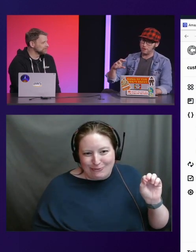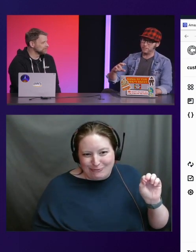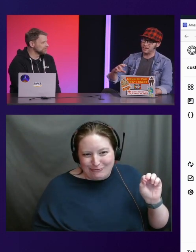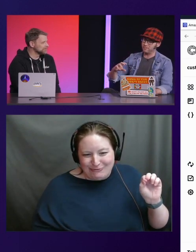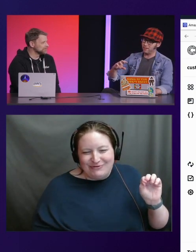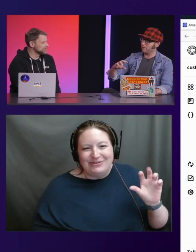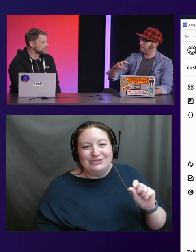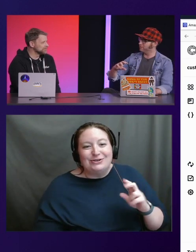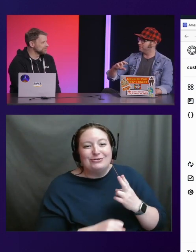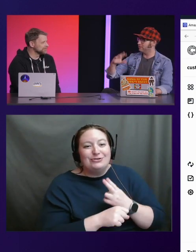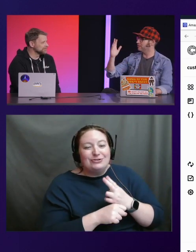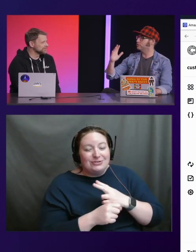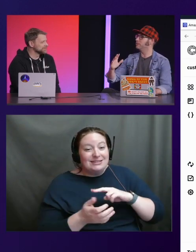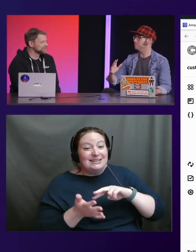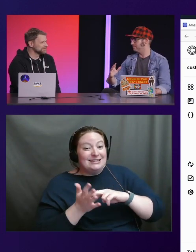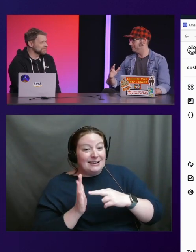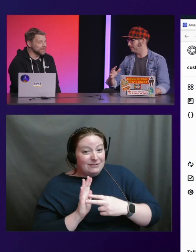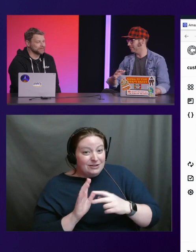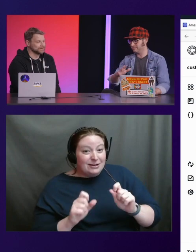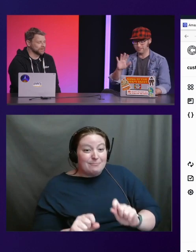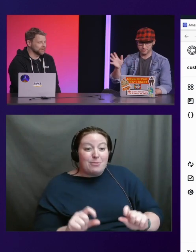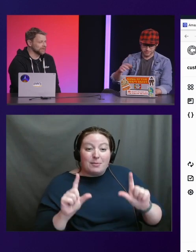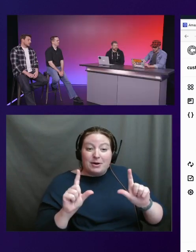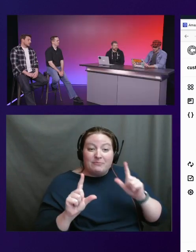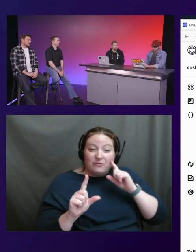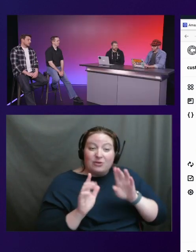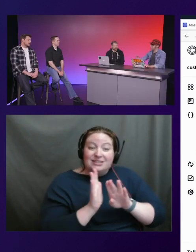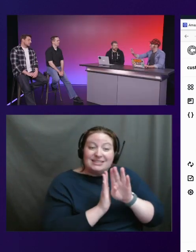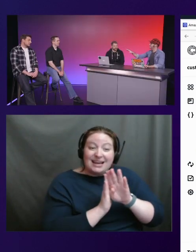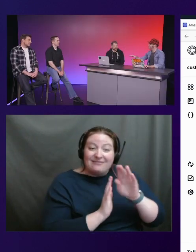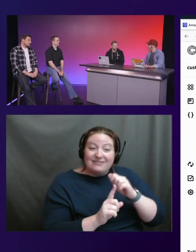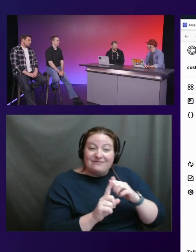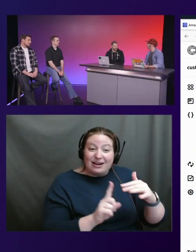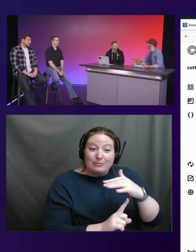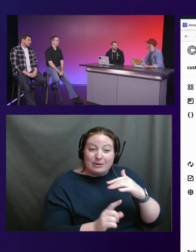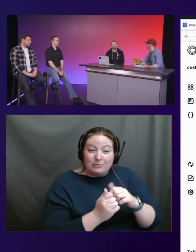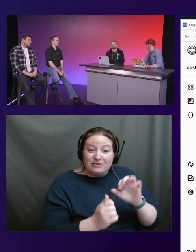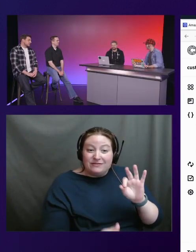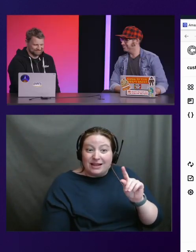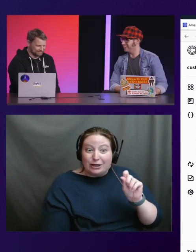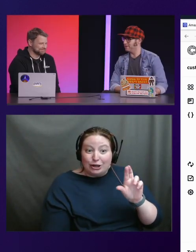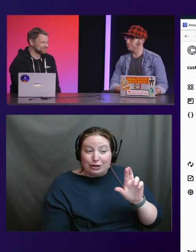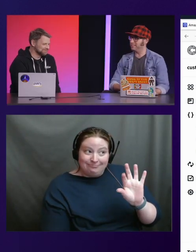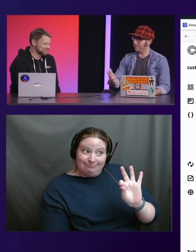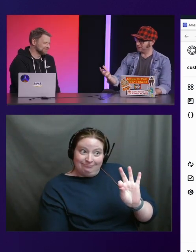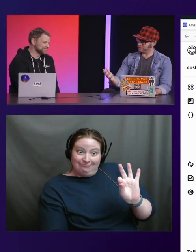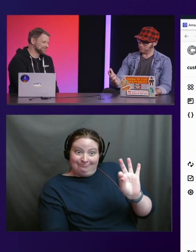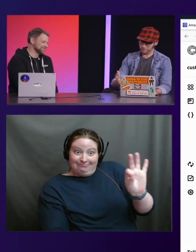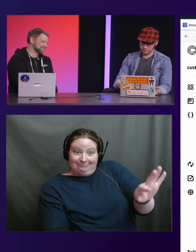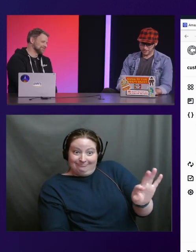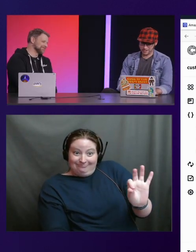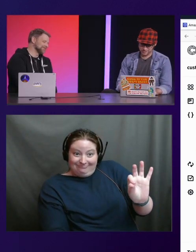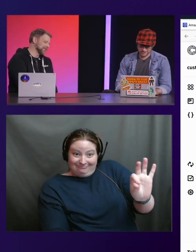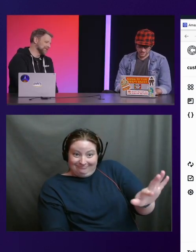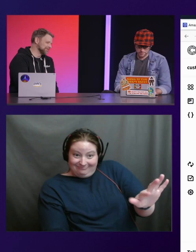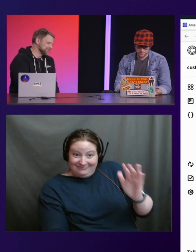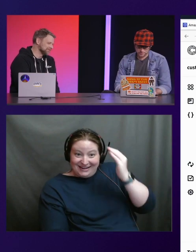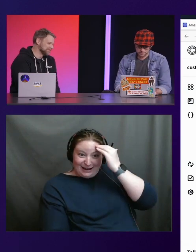and pop up a dev environment for Flutter, a dream. Yeah. Right? So yeah. Good to know. just do with that what you will. I know we love customer